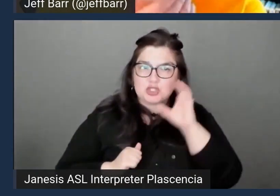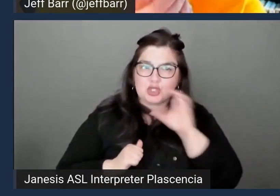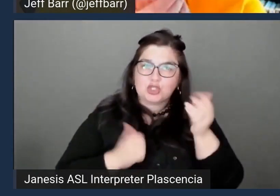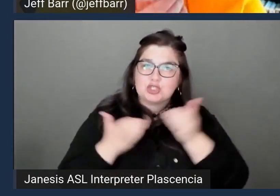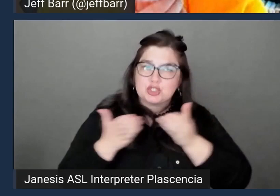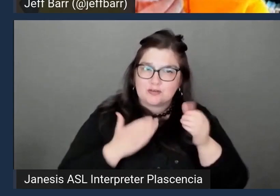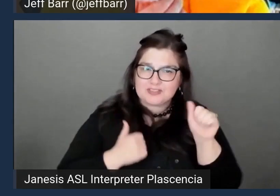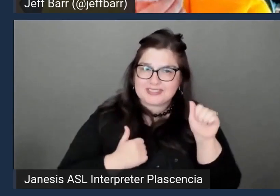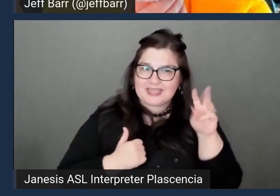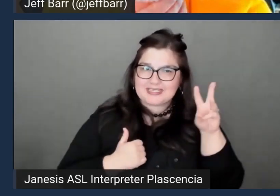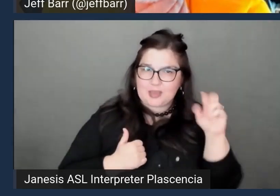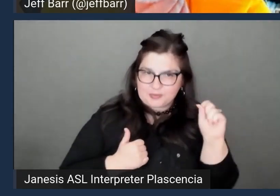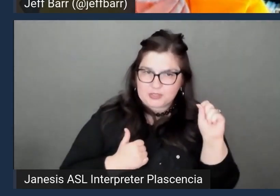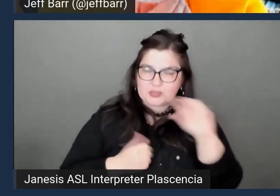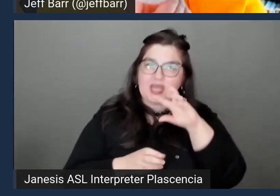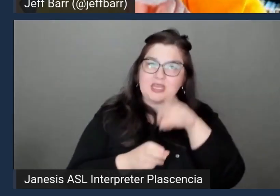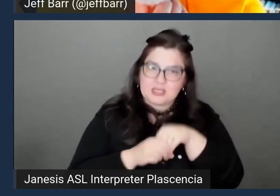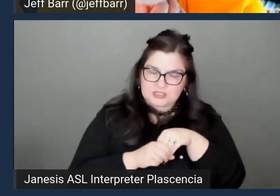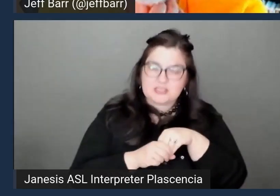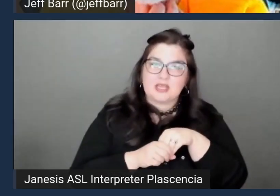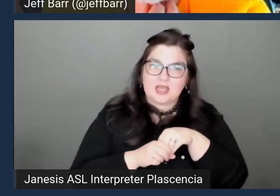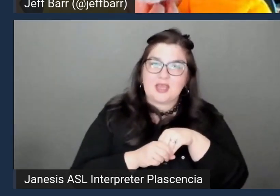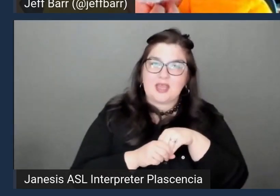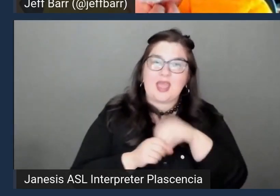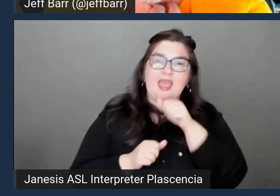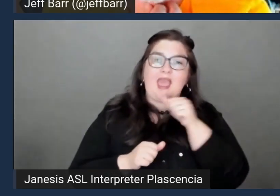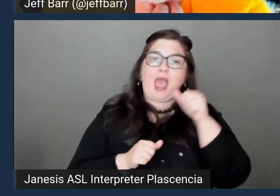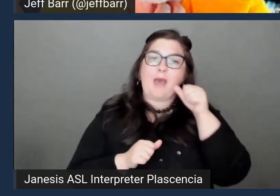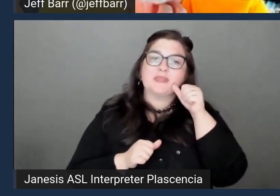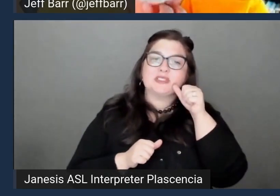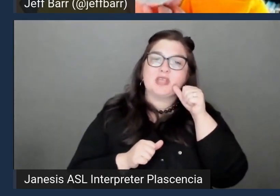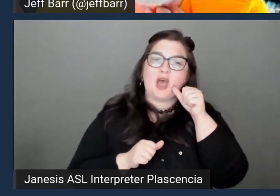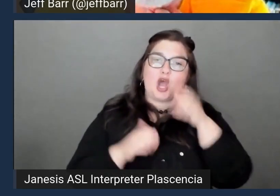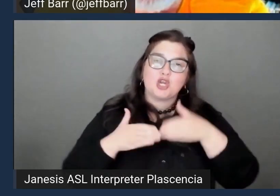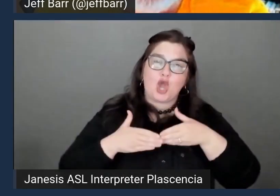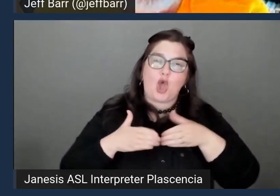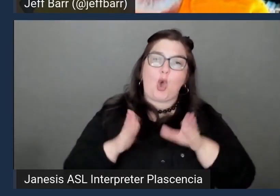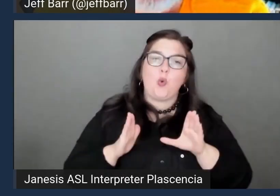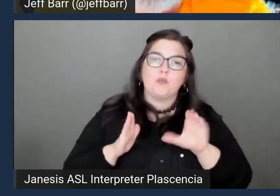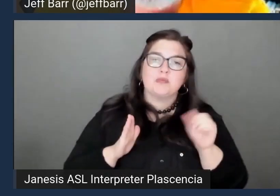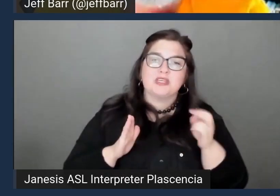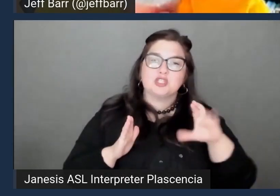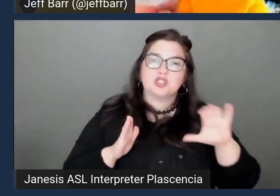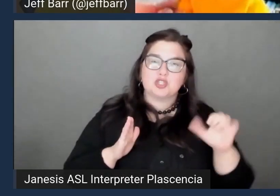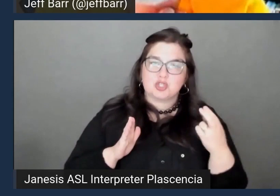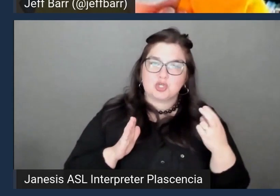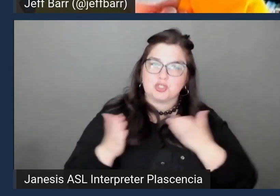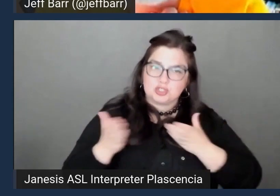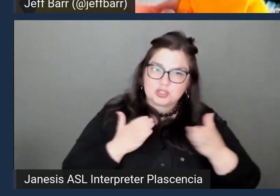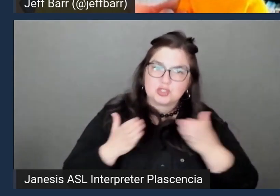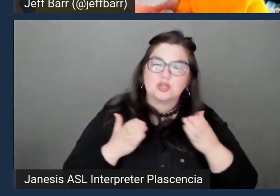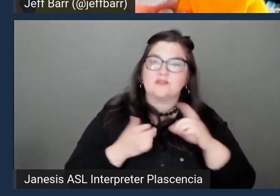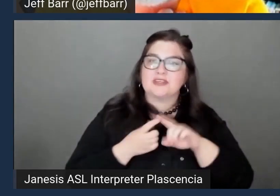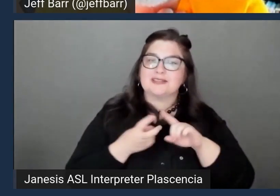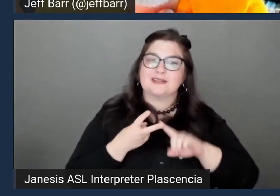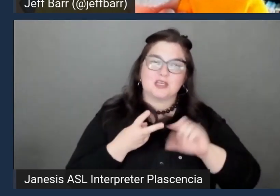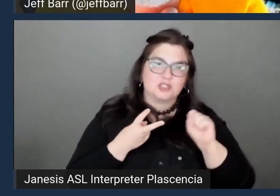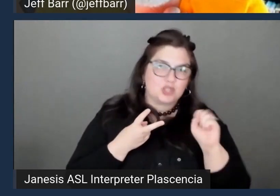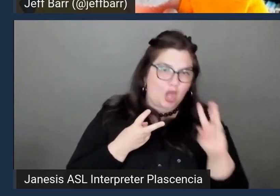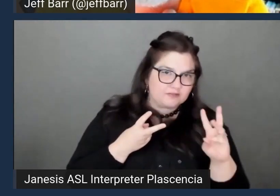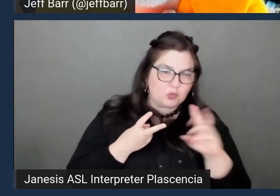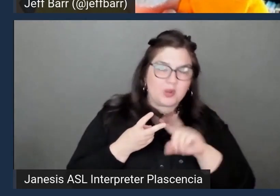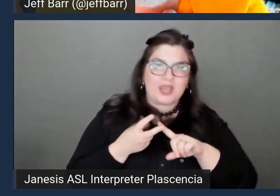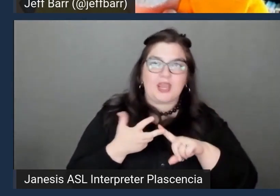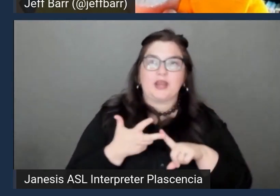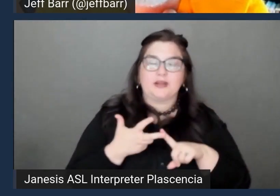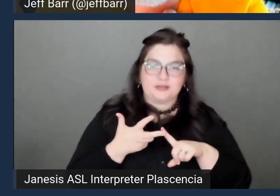the Amazon OpenSearch service, OpenSearch, the open source software, and